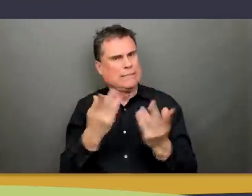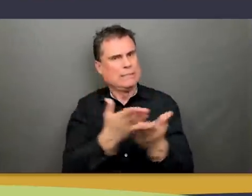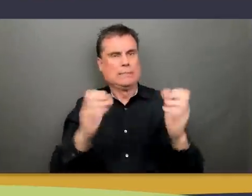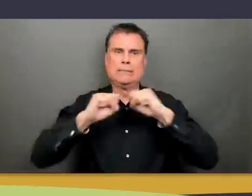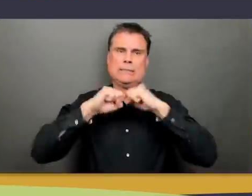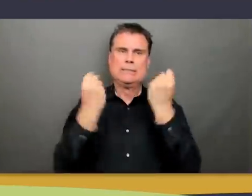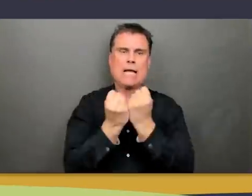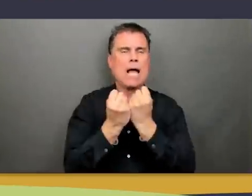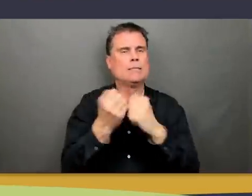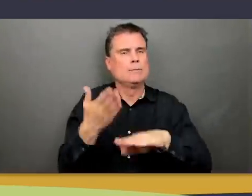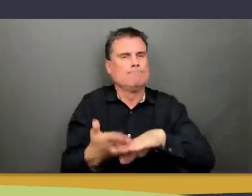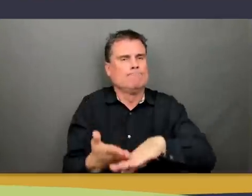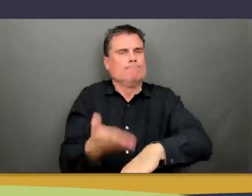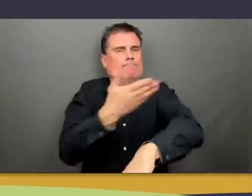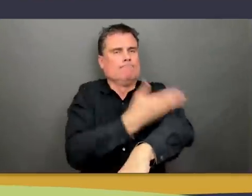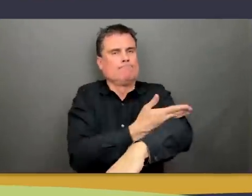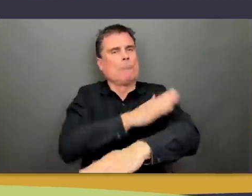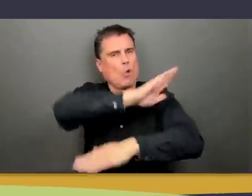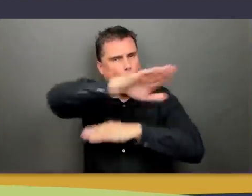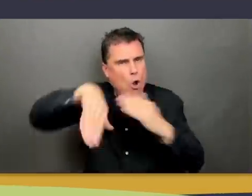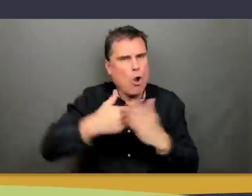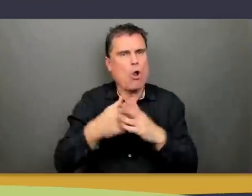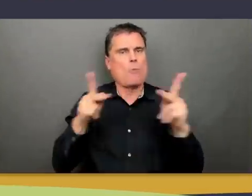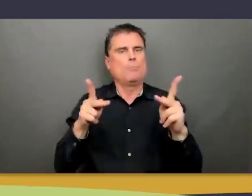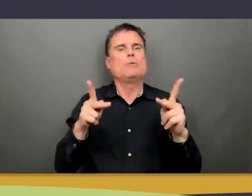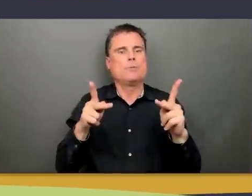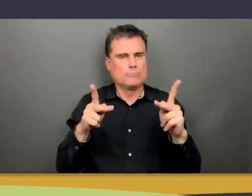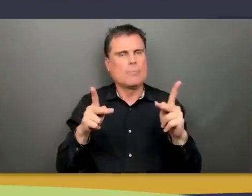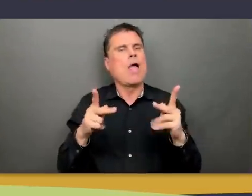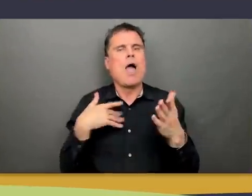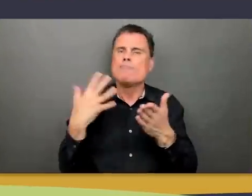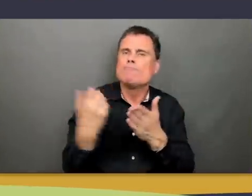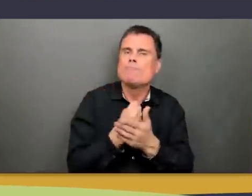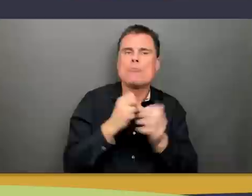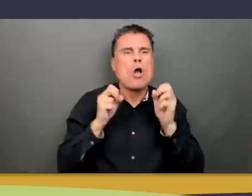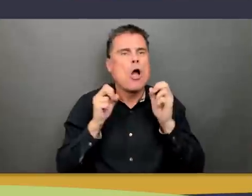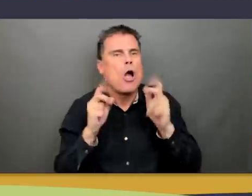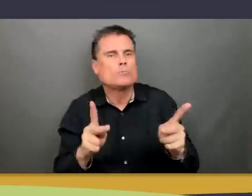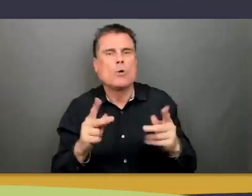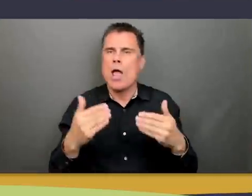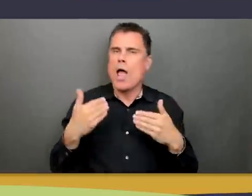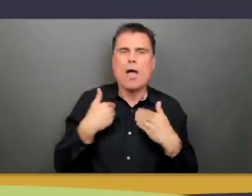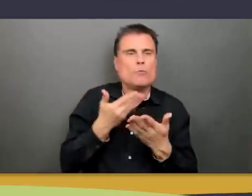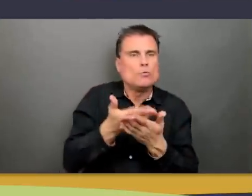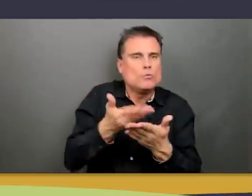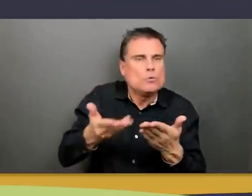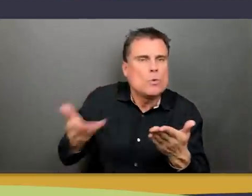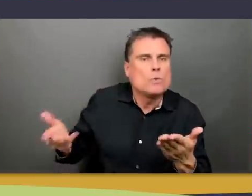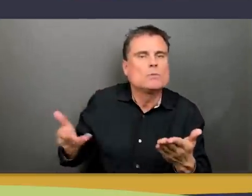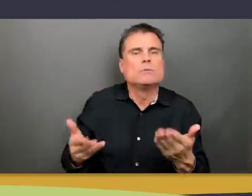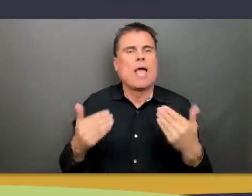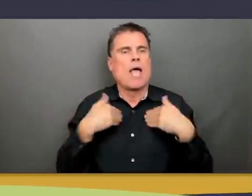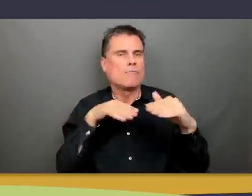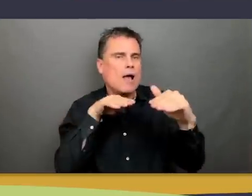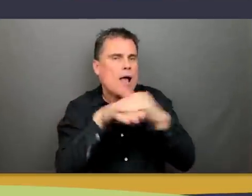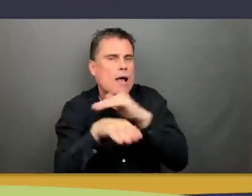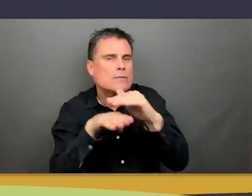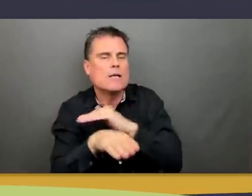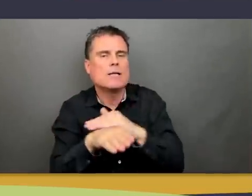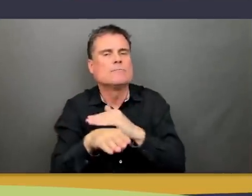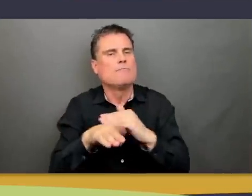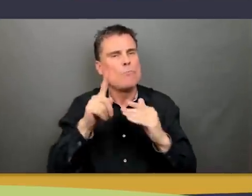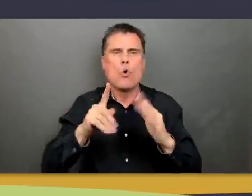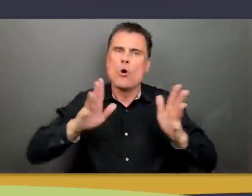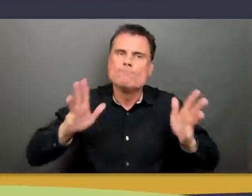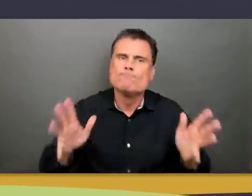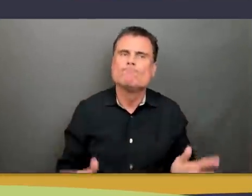up to their highest potential, free from exclusion of any kind. Race is a construct that was